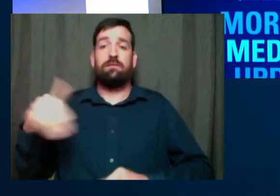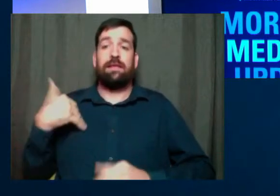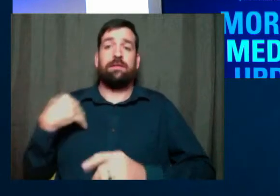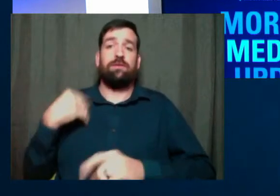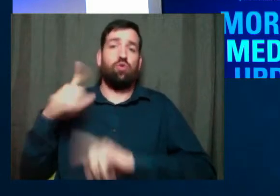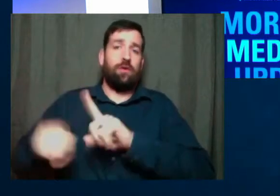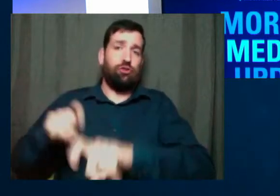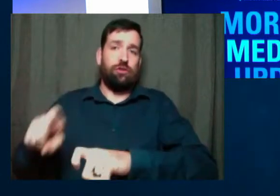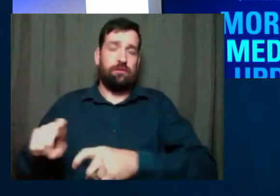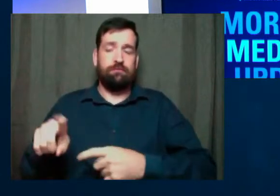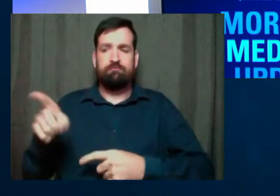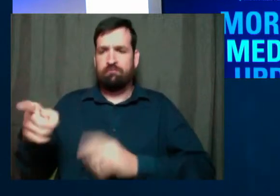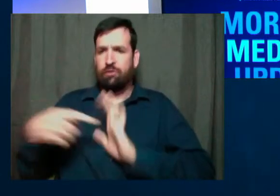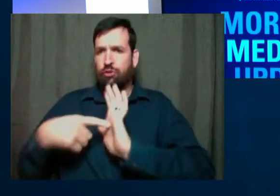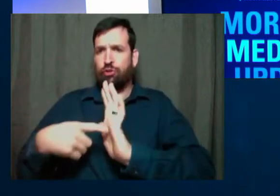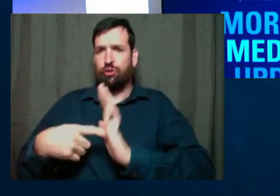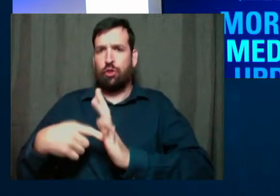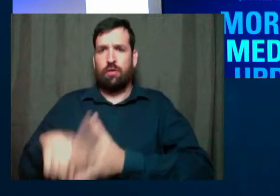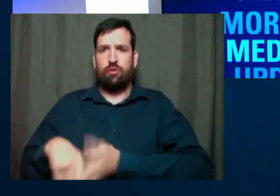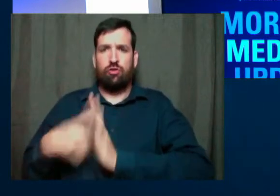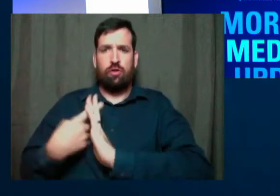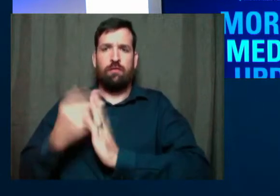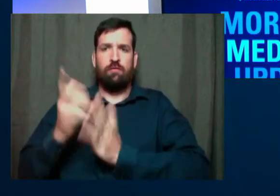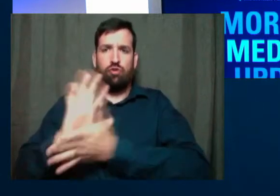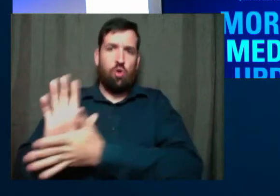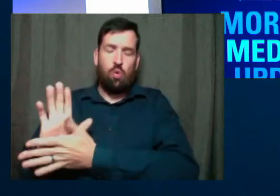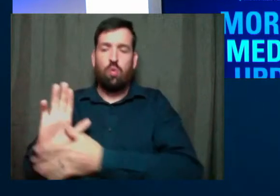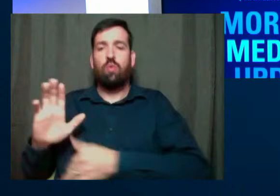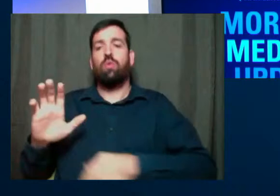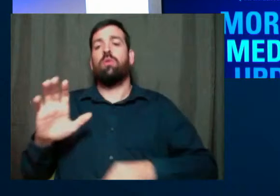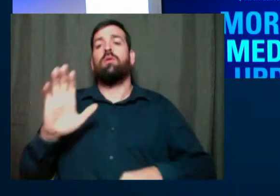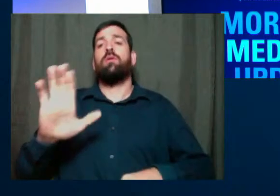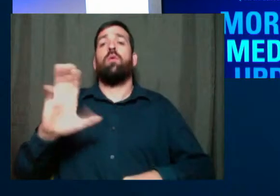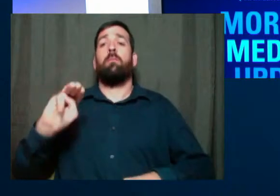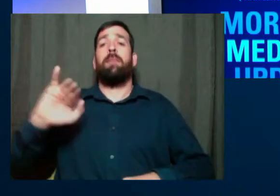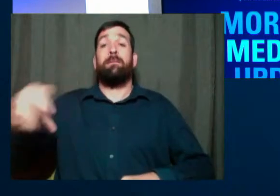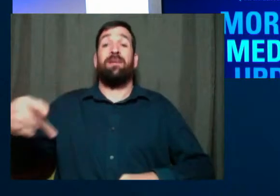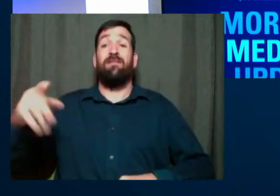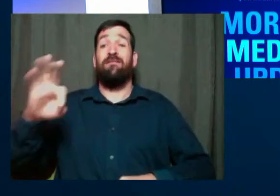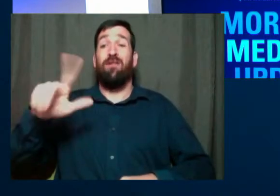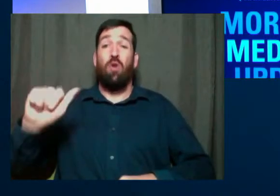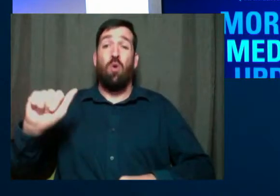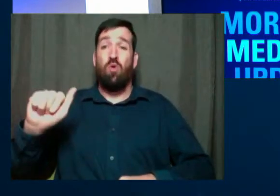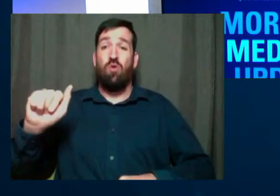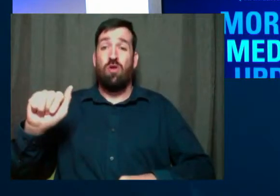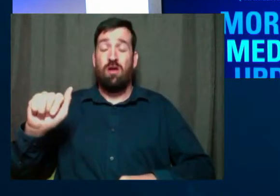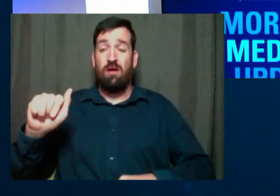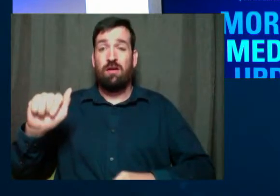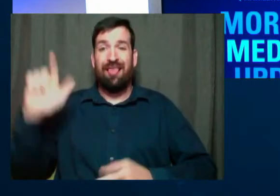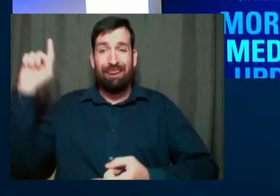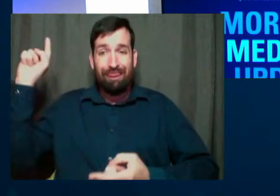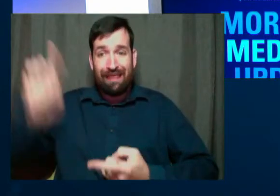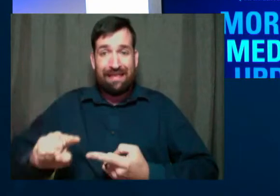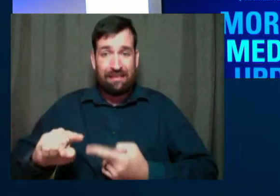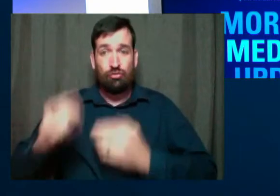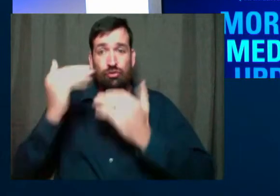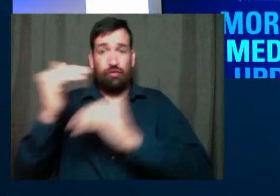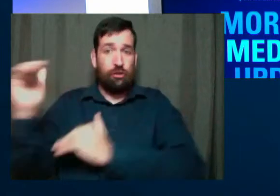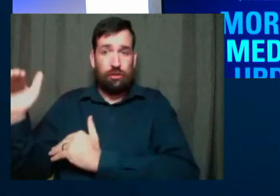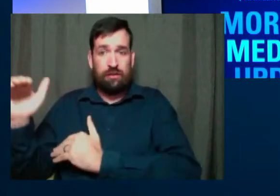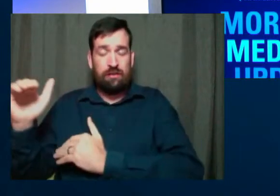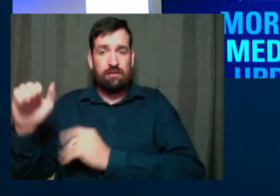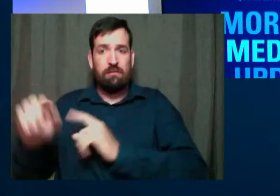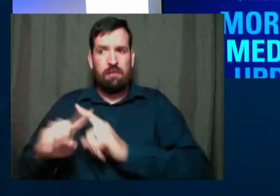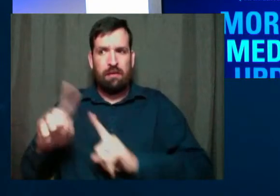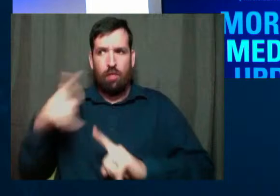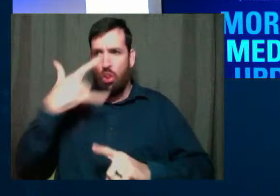off the top of the show, your maps. Florida has had the least COVID restrictions, but looks the best on the heat map. Any reason why you think that's why they're